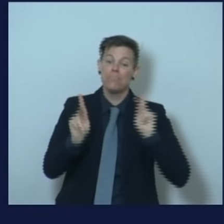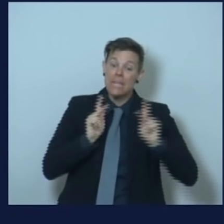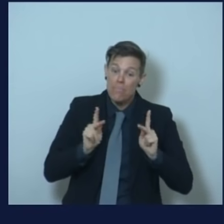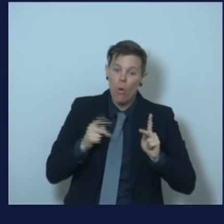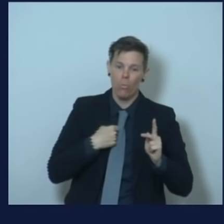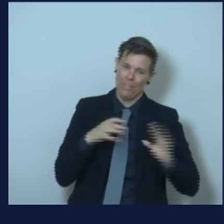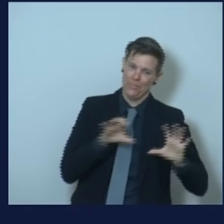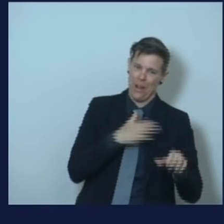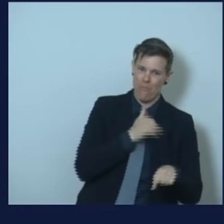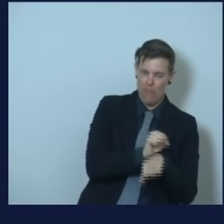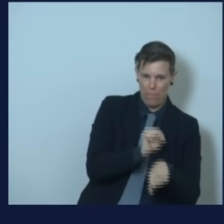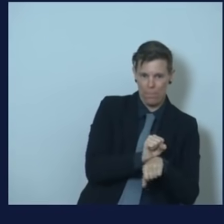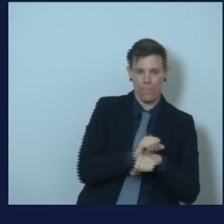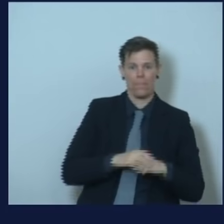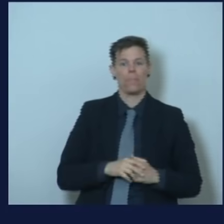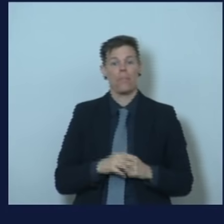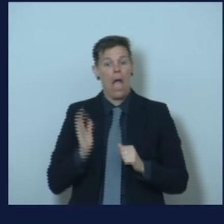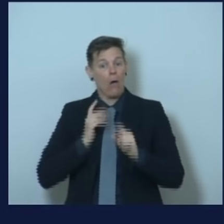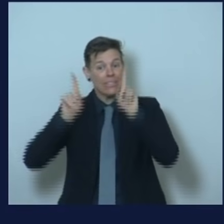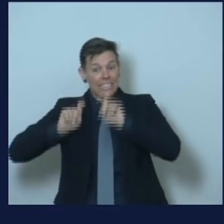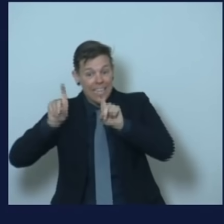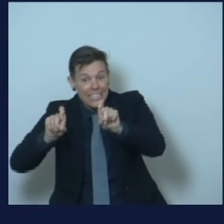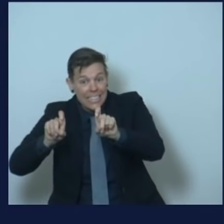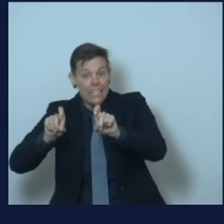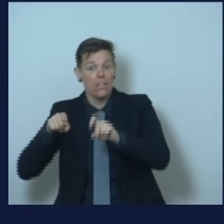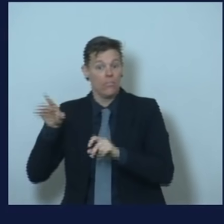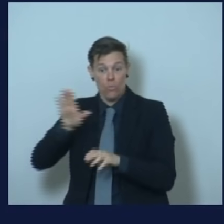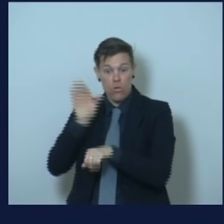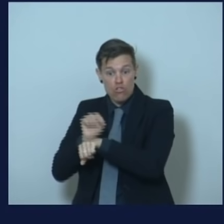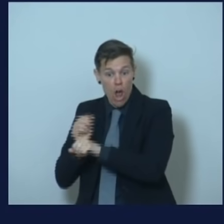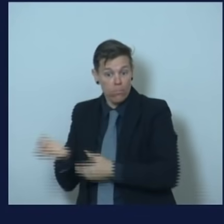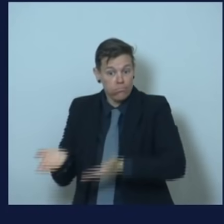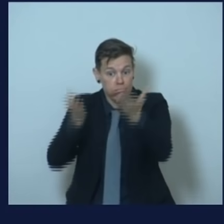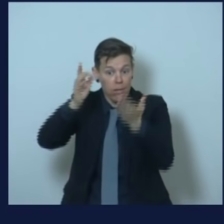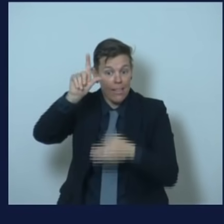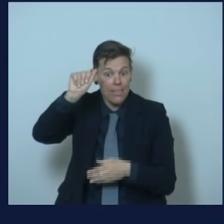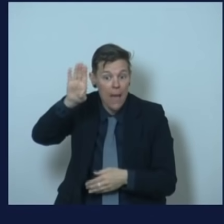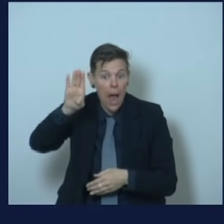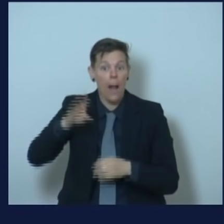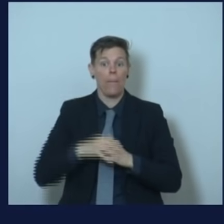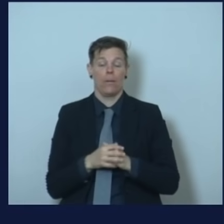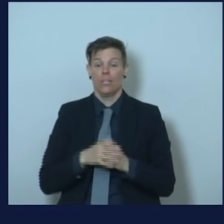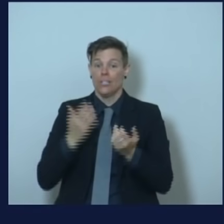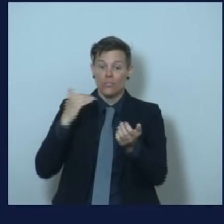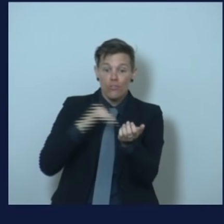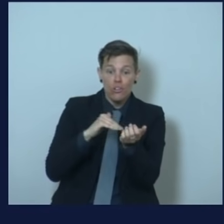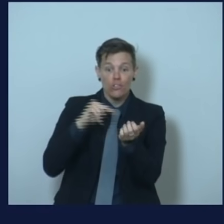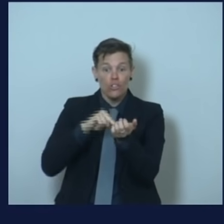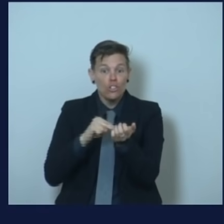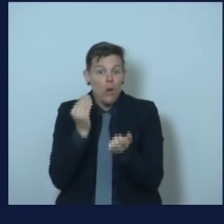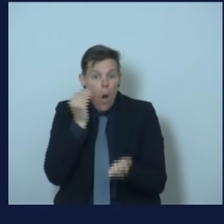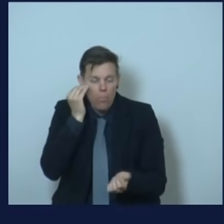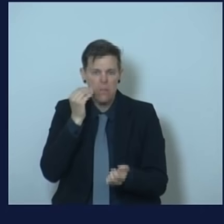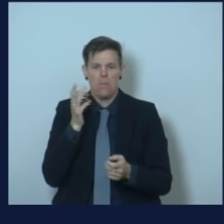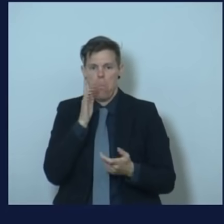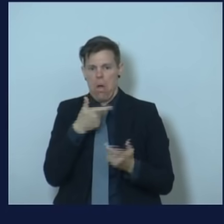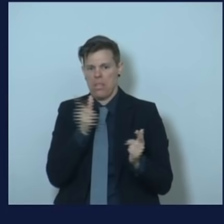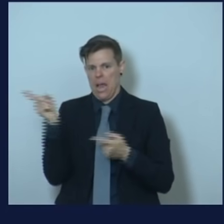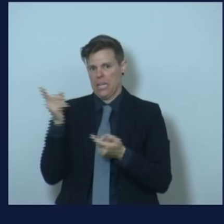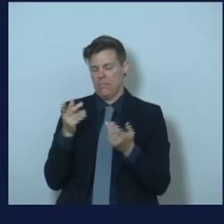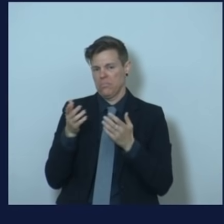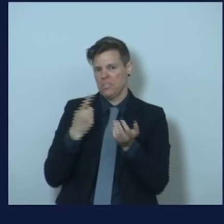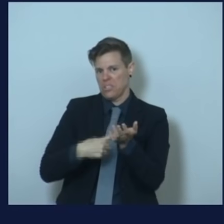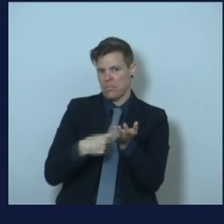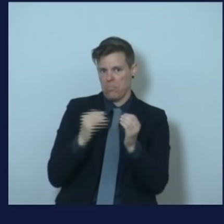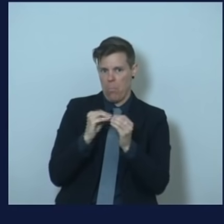test samples couriered to laboratories. They're cleaning nursing homes. He's going to talk to you specifically about much of this, but it's a